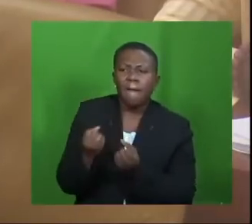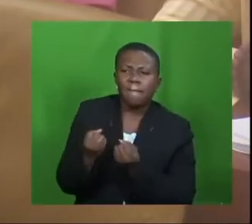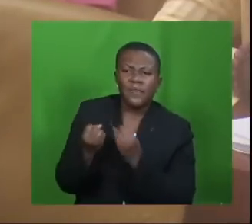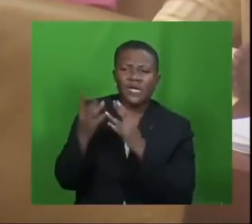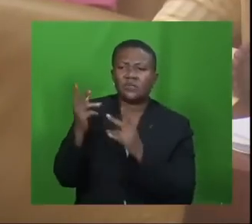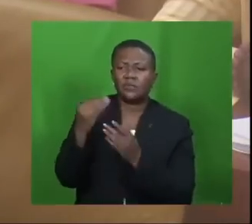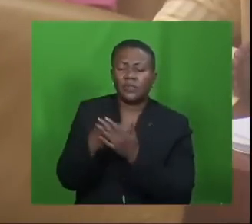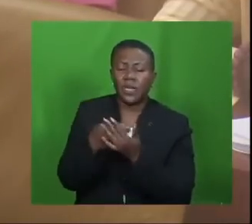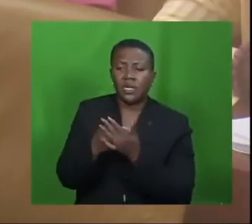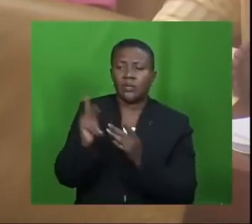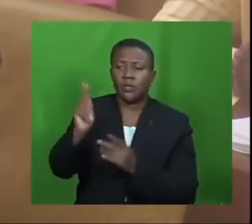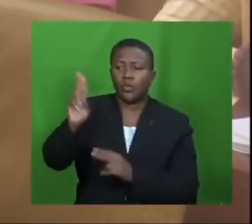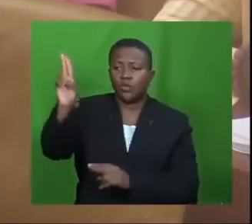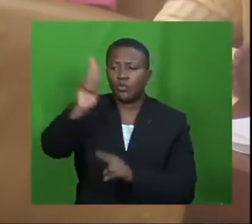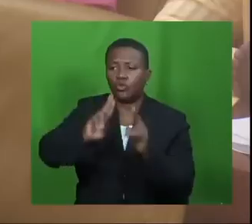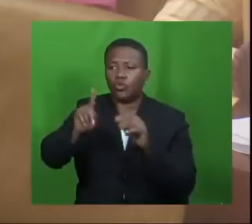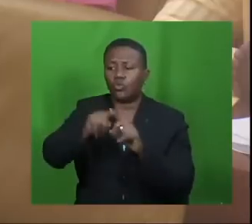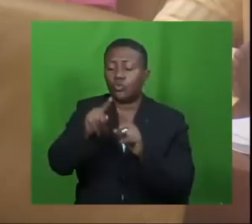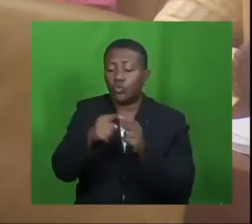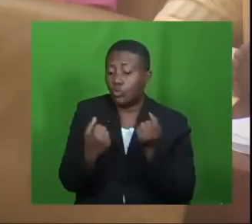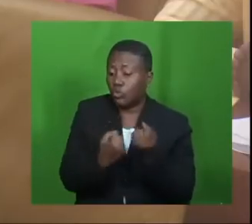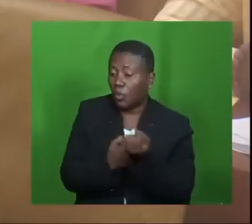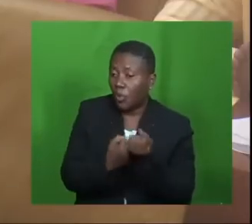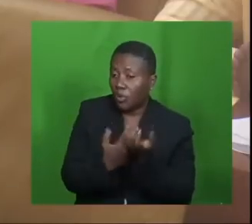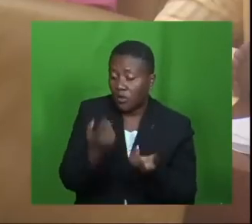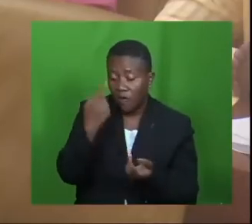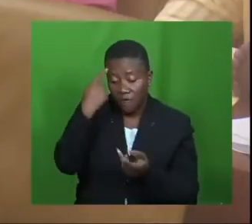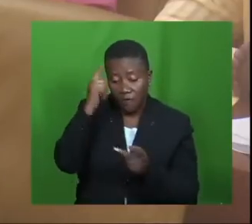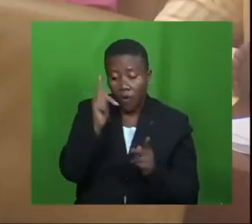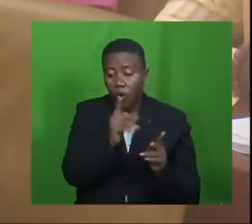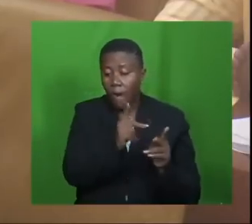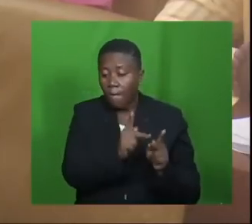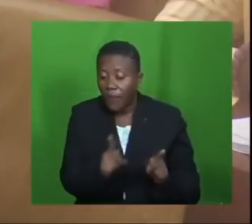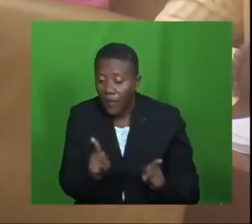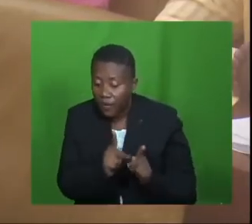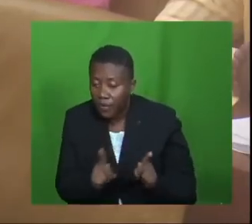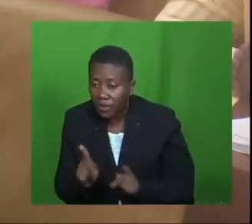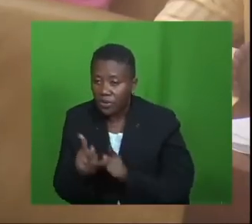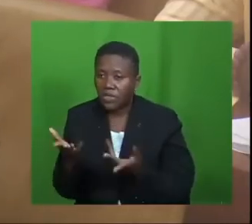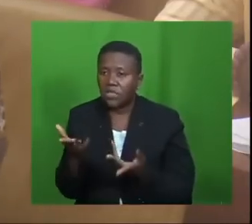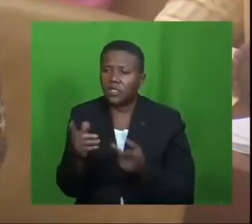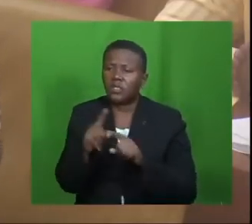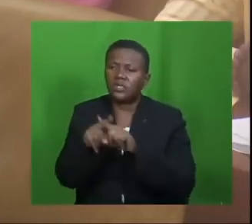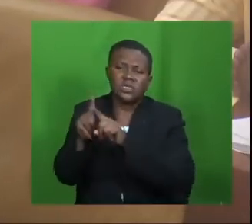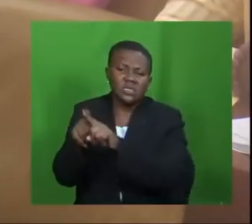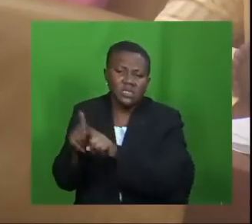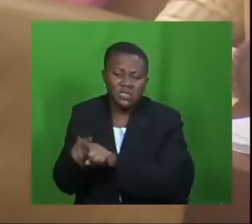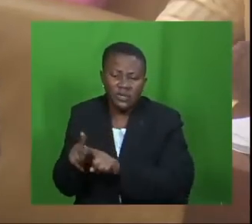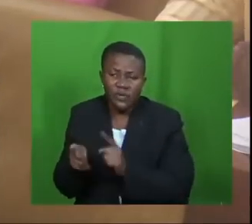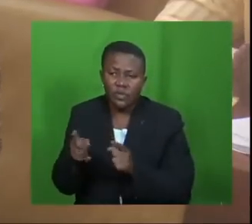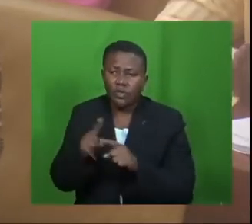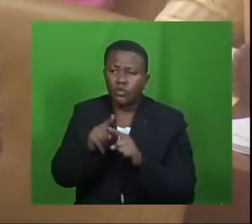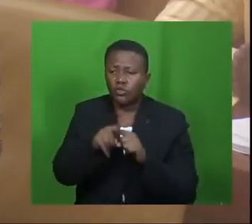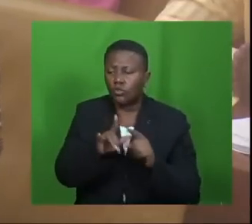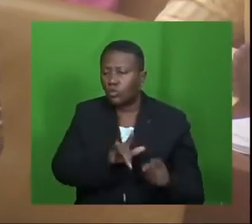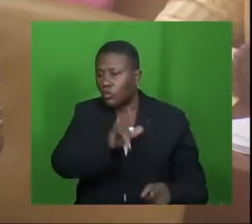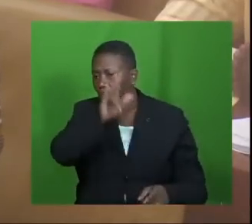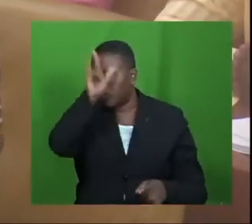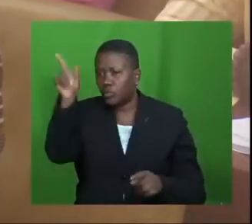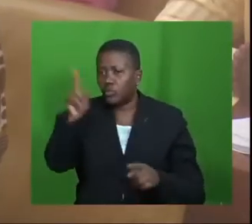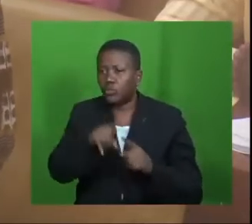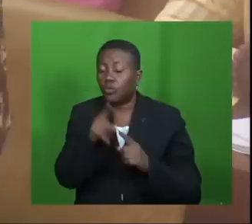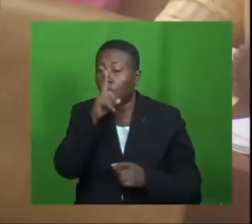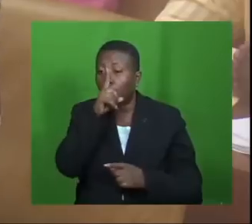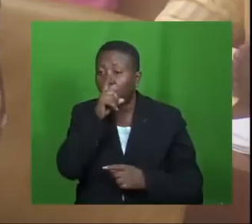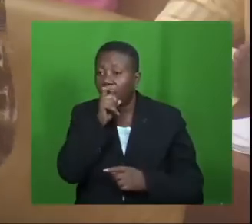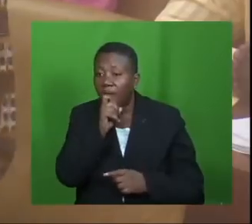the preparation and then the supporters to go to Qatar and support our Black Stars, the